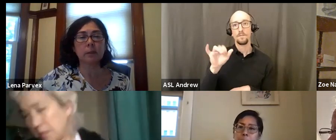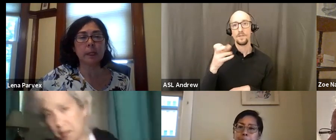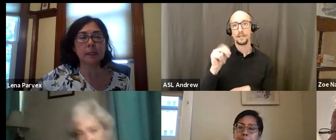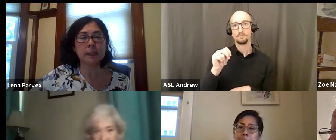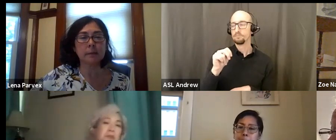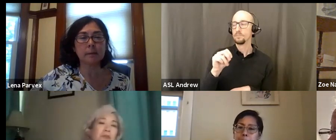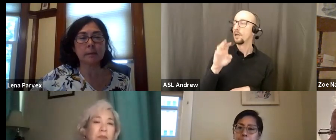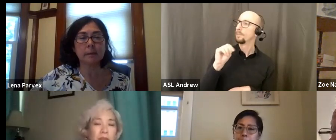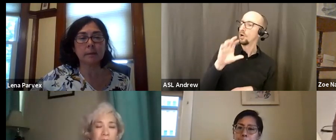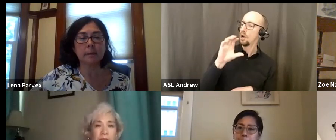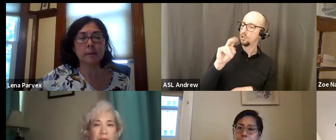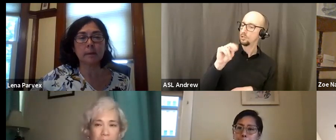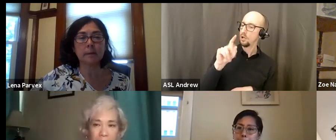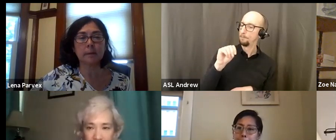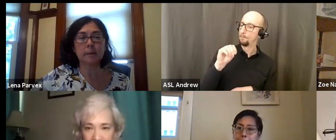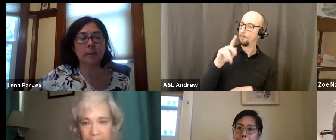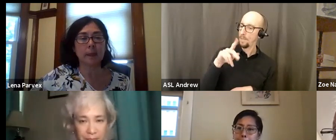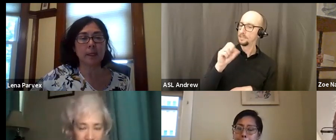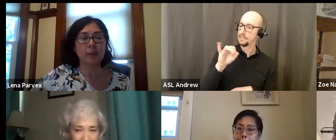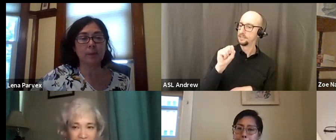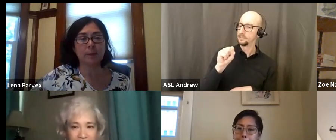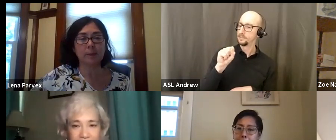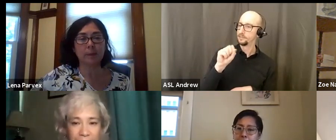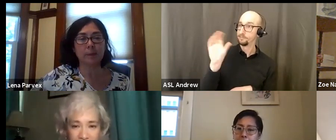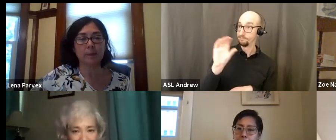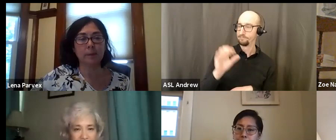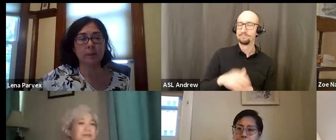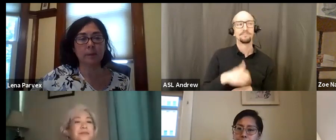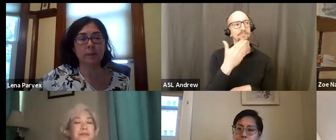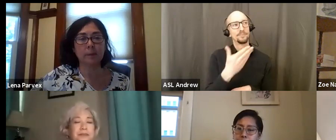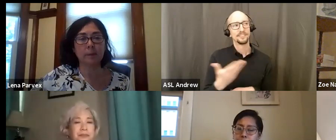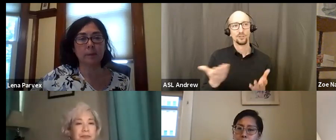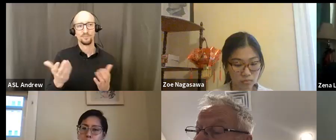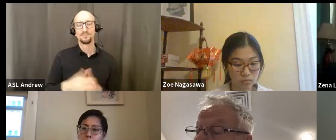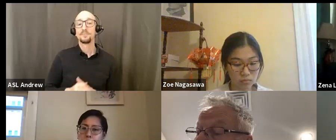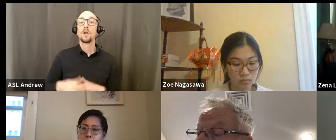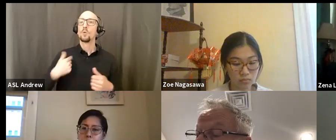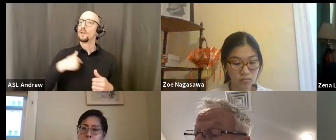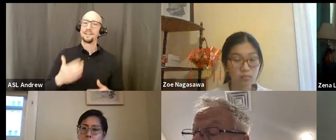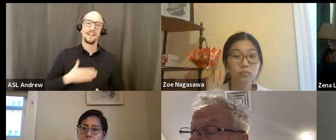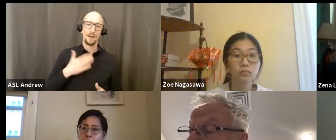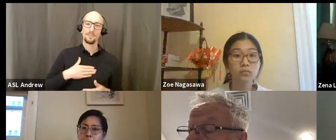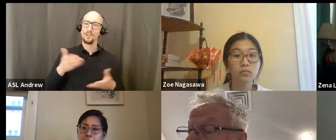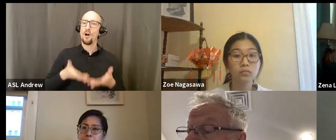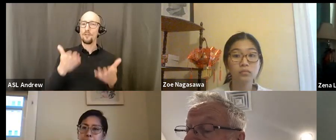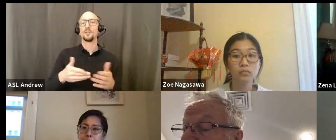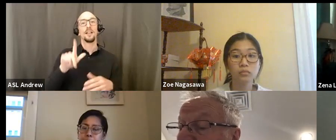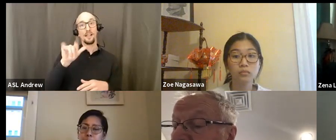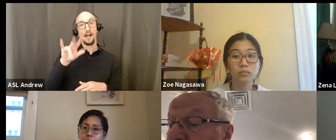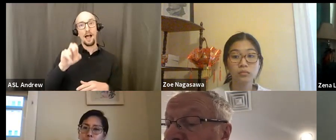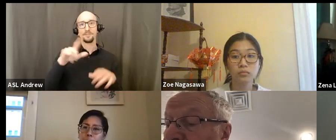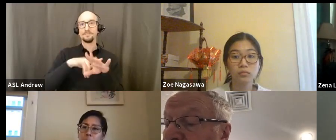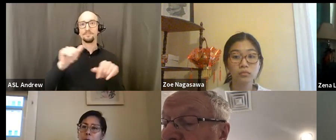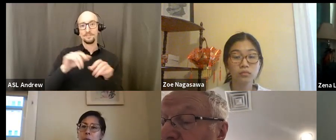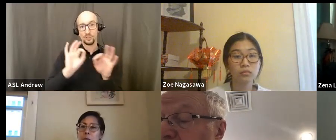Mr. Contempasis. Present. Thank you. We are pleased to be offering live simultaneous